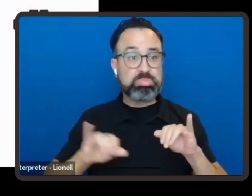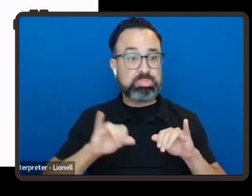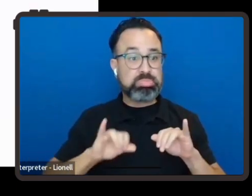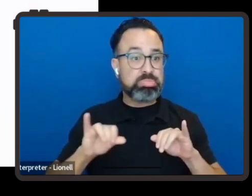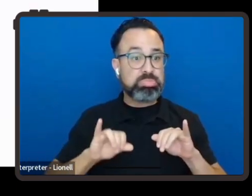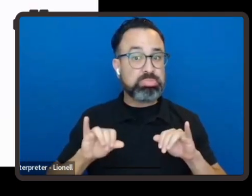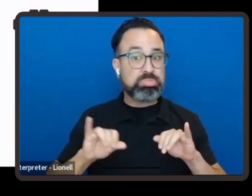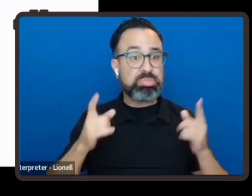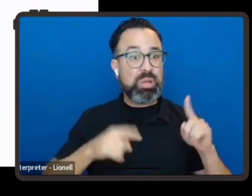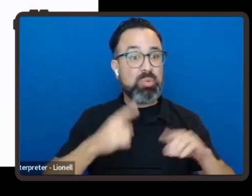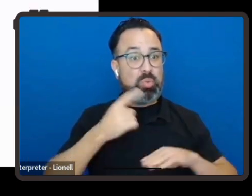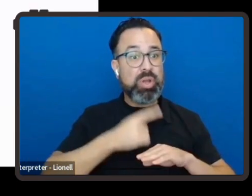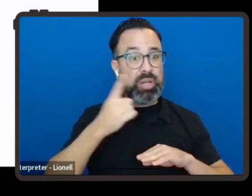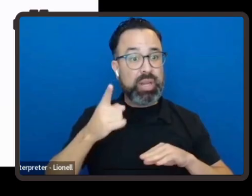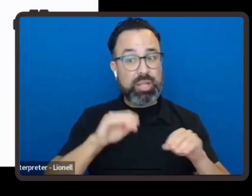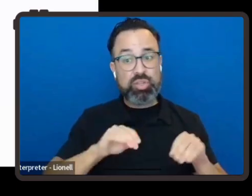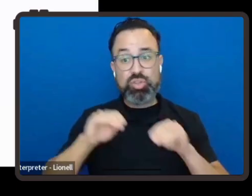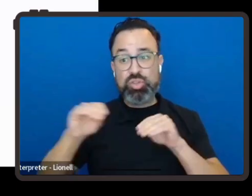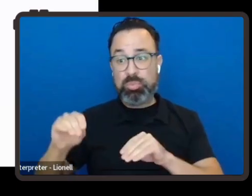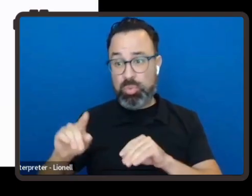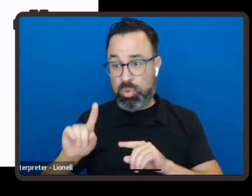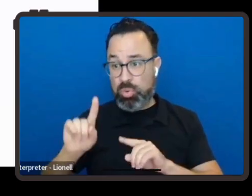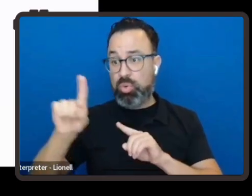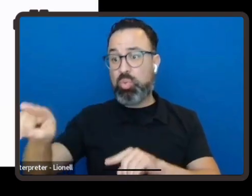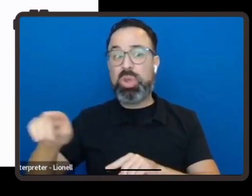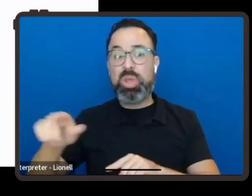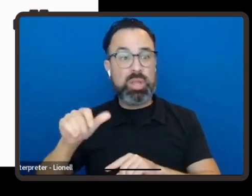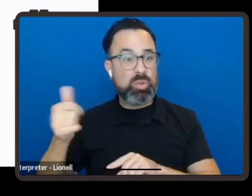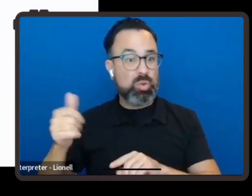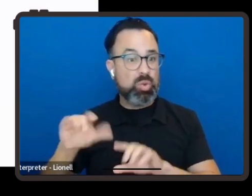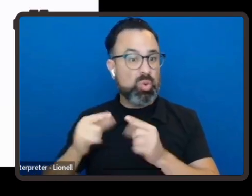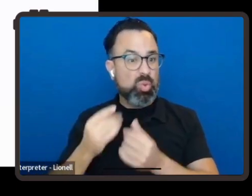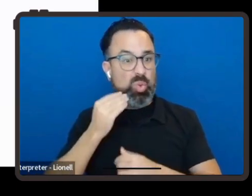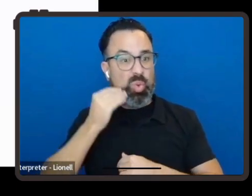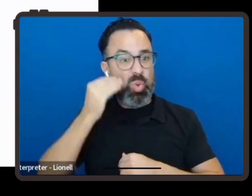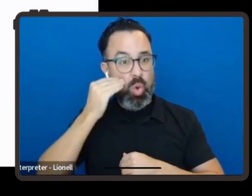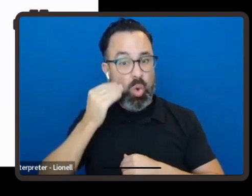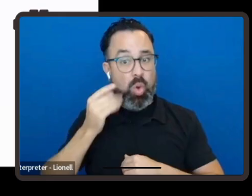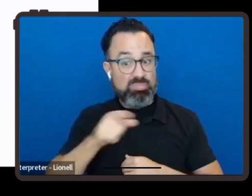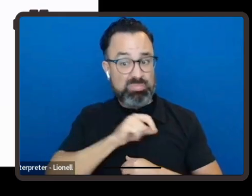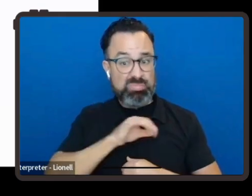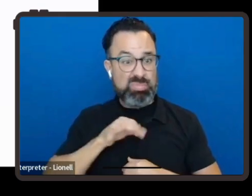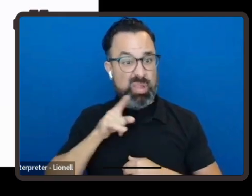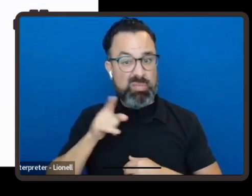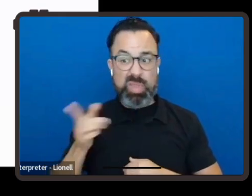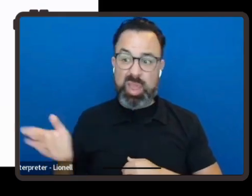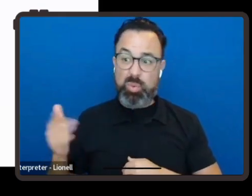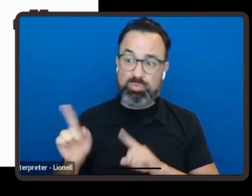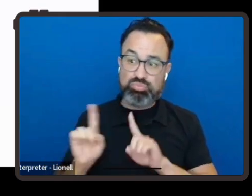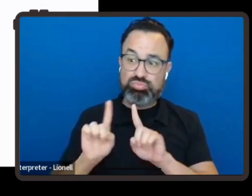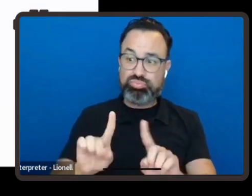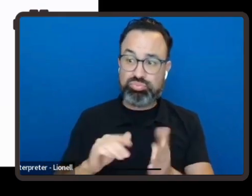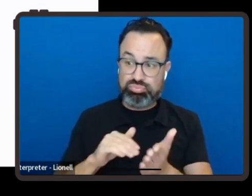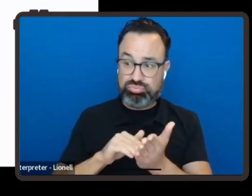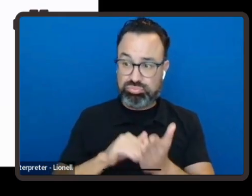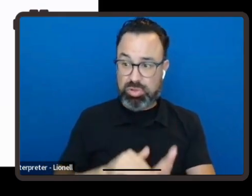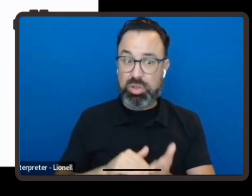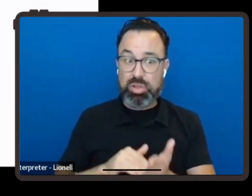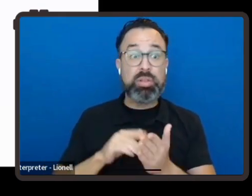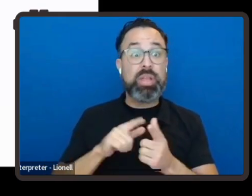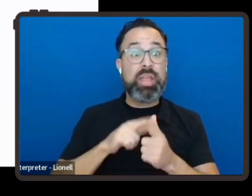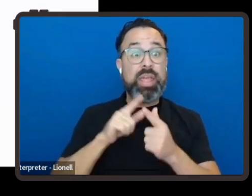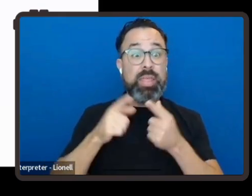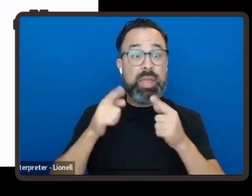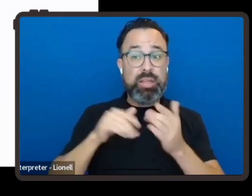group, and the team took her to see a doctor. And they told her that her scoliosis is already at